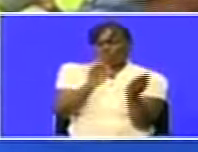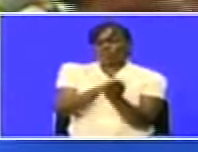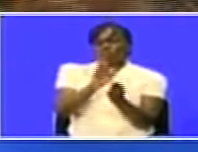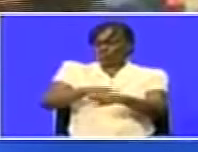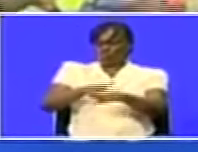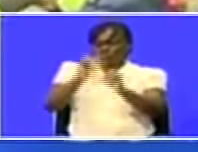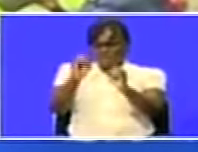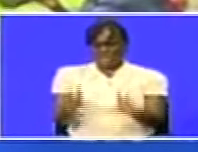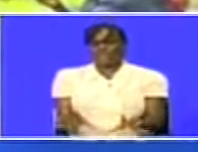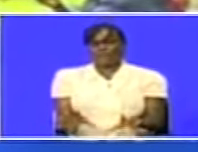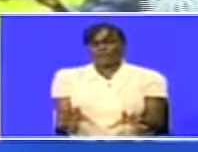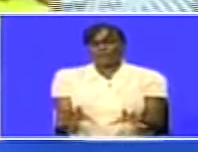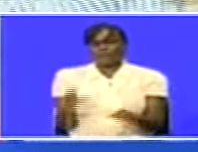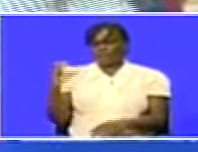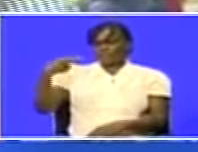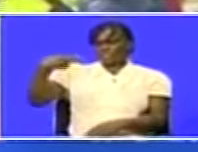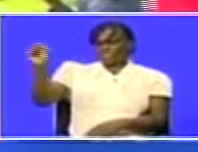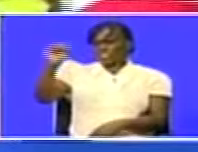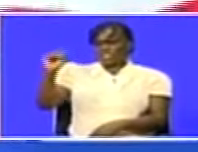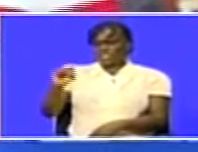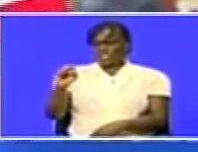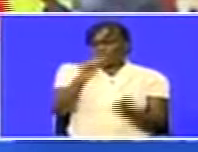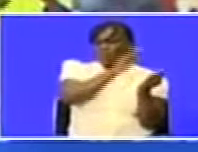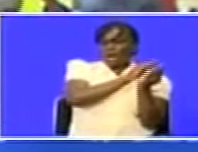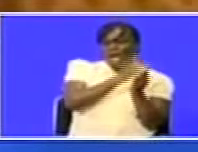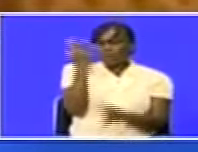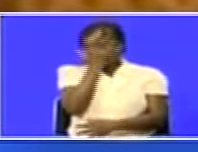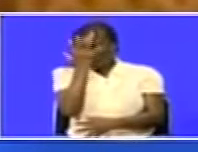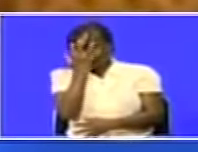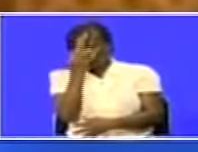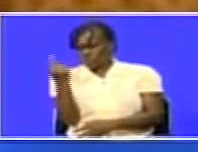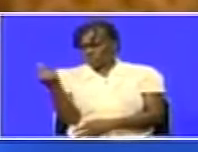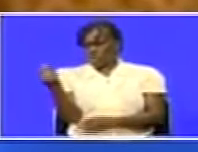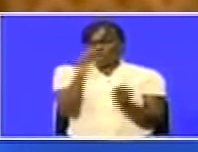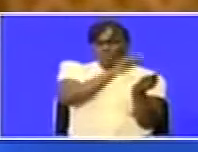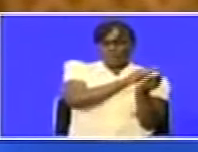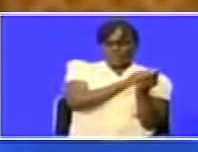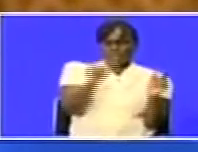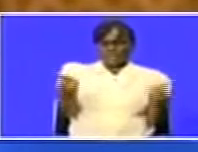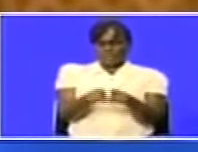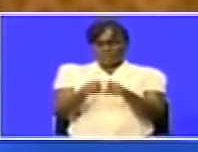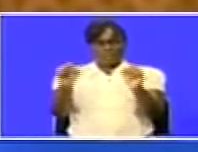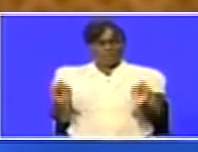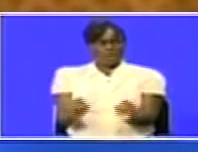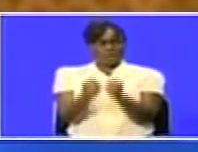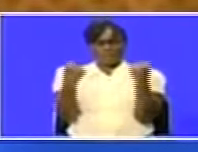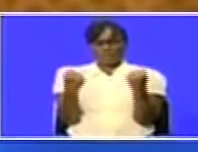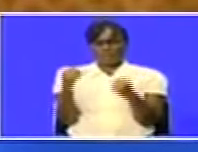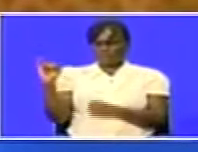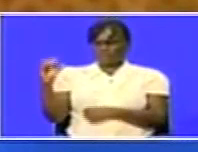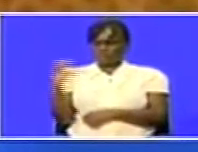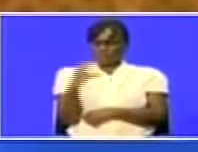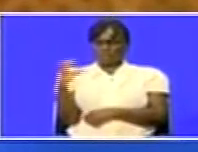loan. Sasa Chase Bank imeaibisha. In a related development, a top Imperial Bank